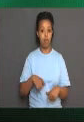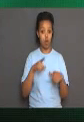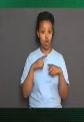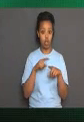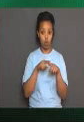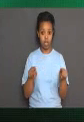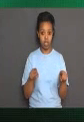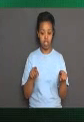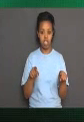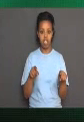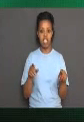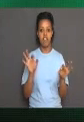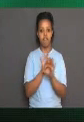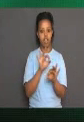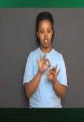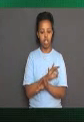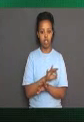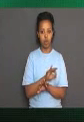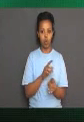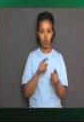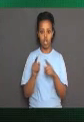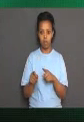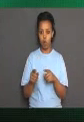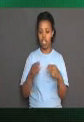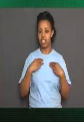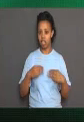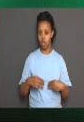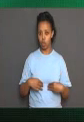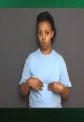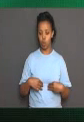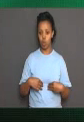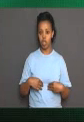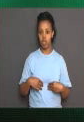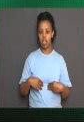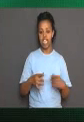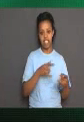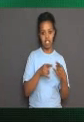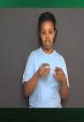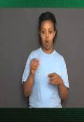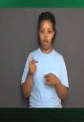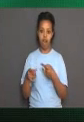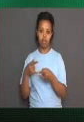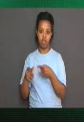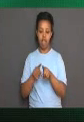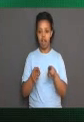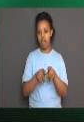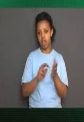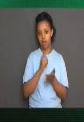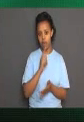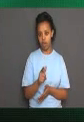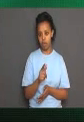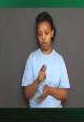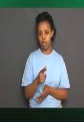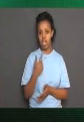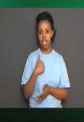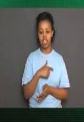the function the structures serve will be different from species to species. We